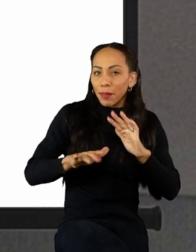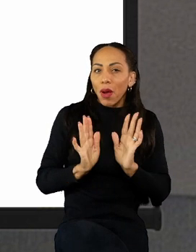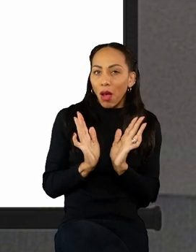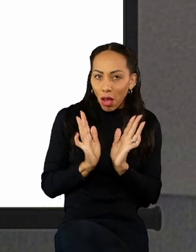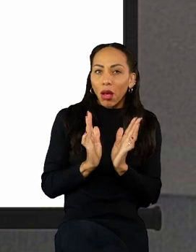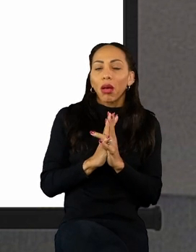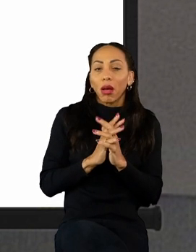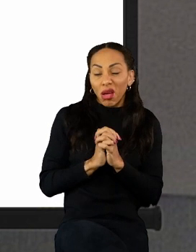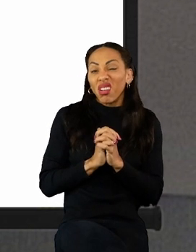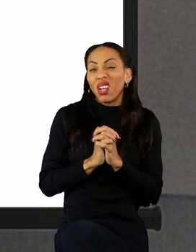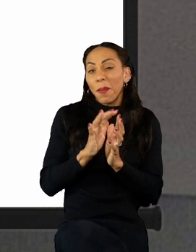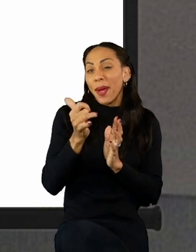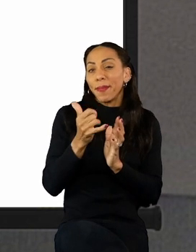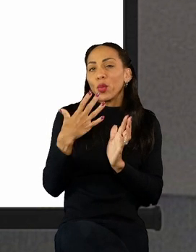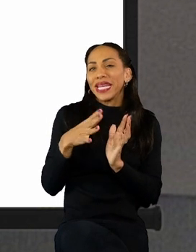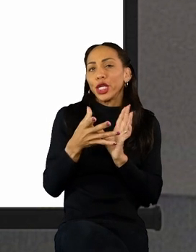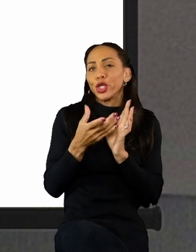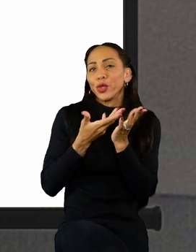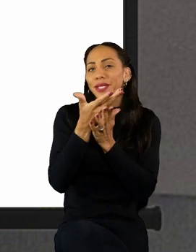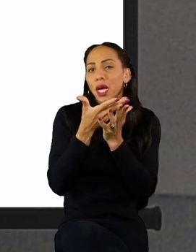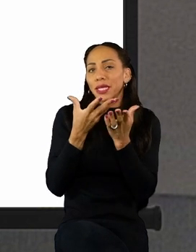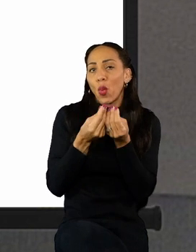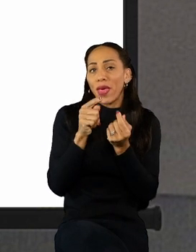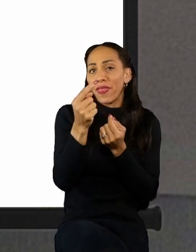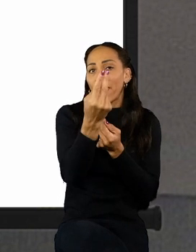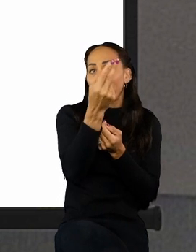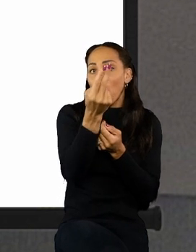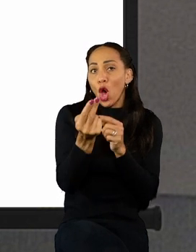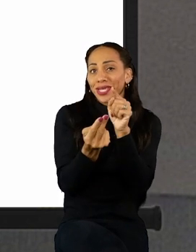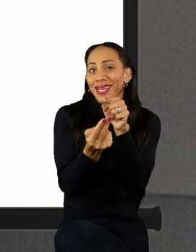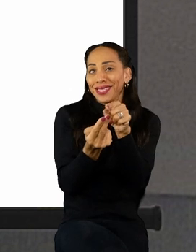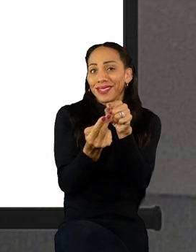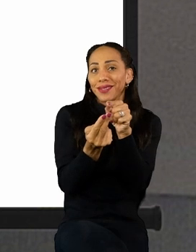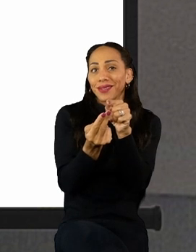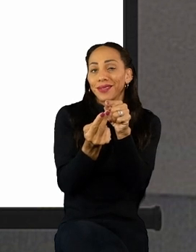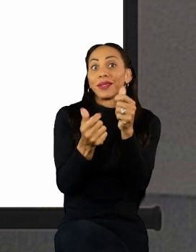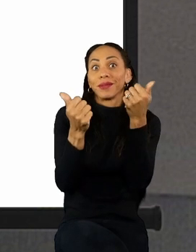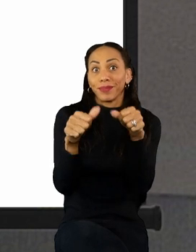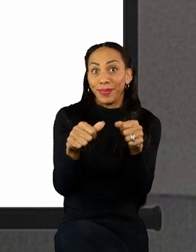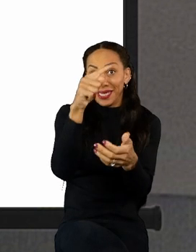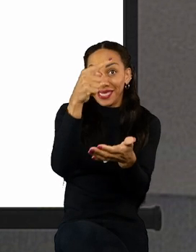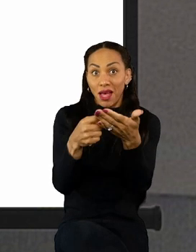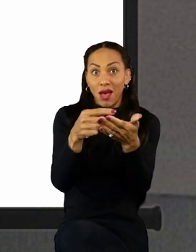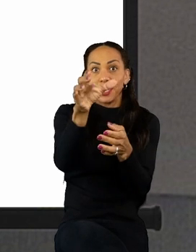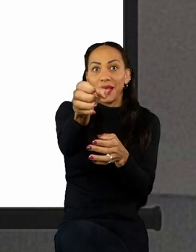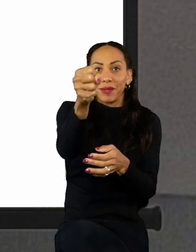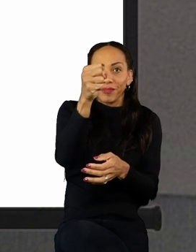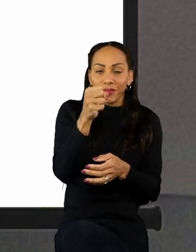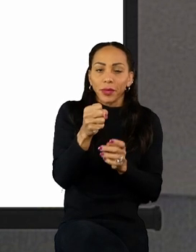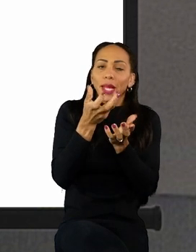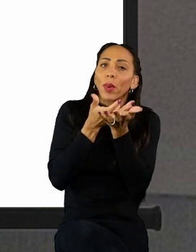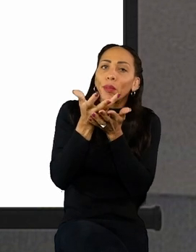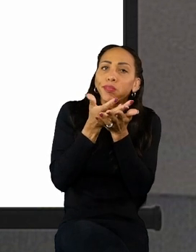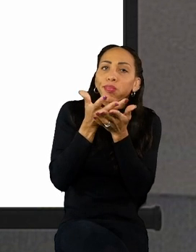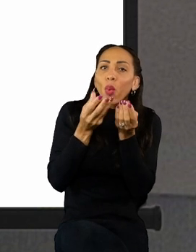discuss that. And it's probably a discussion that we'll have with the commissioned artist once they've been recruited